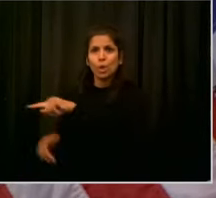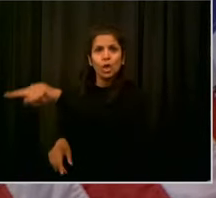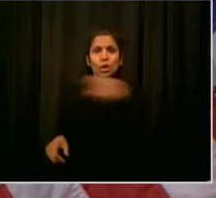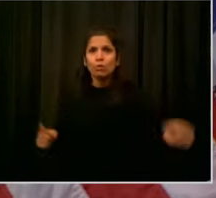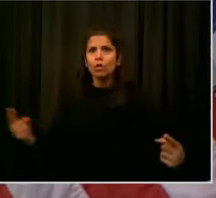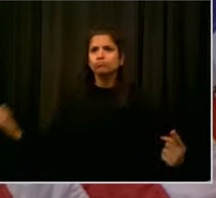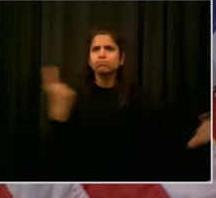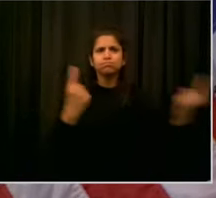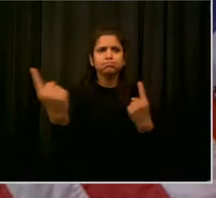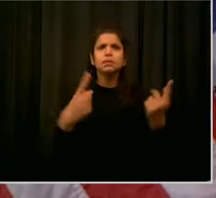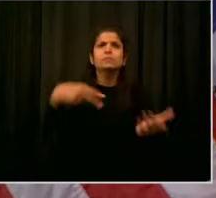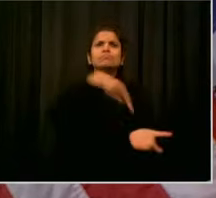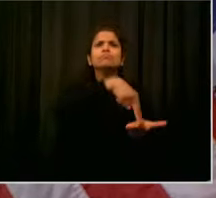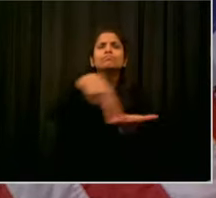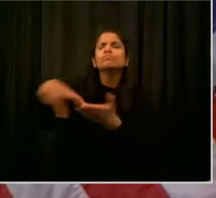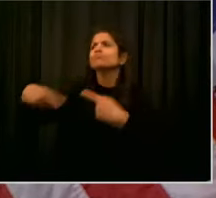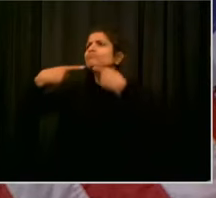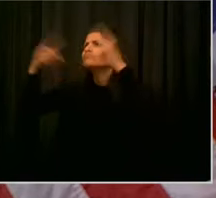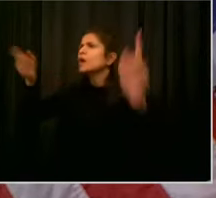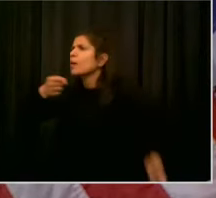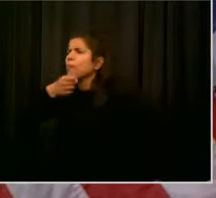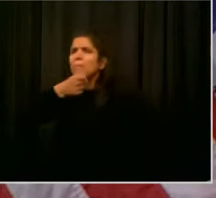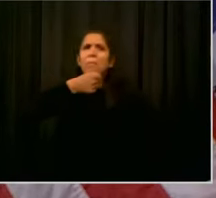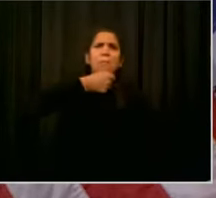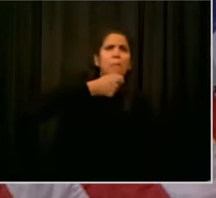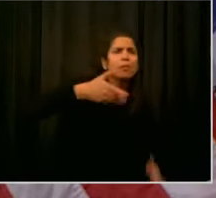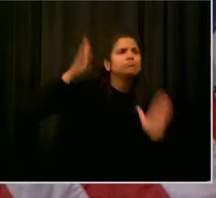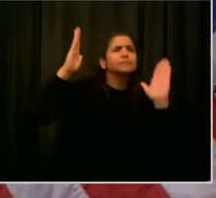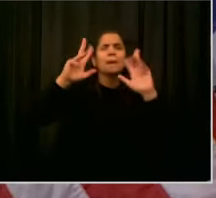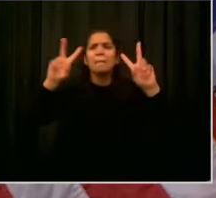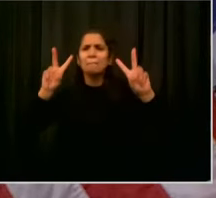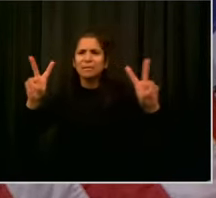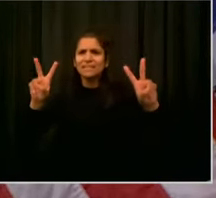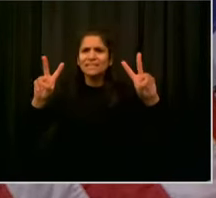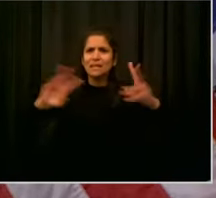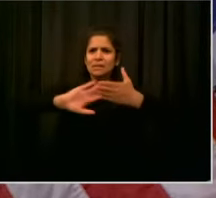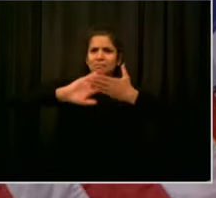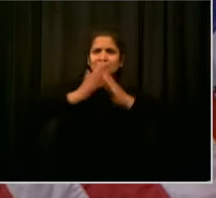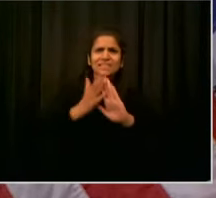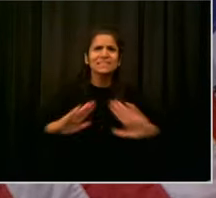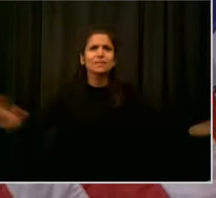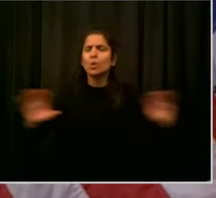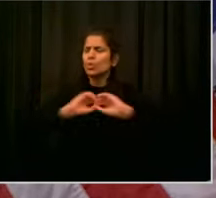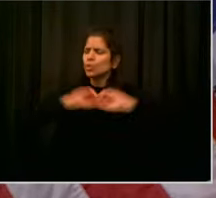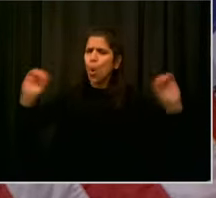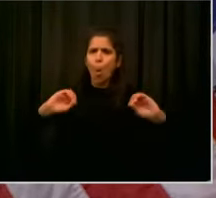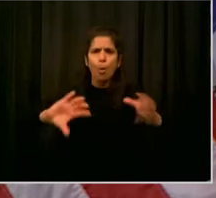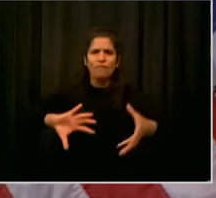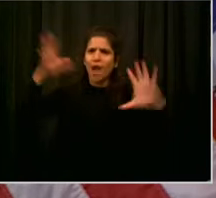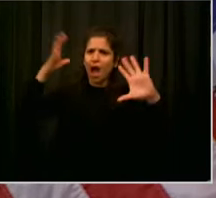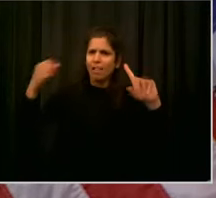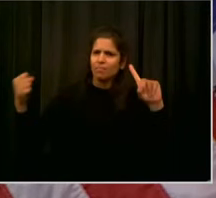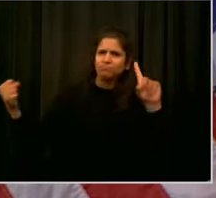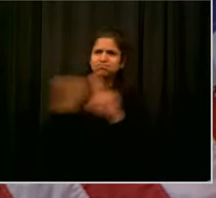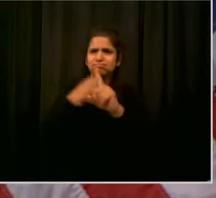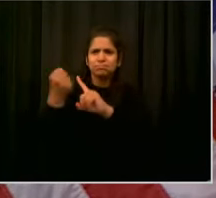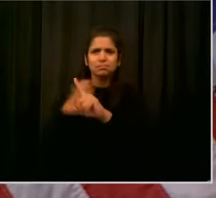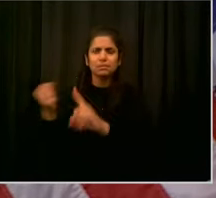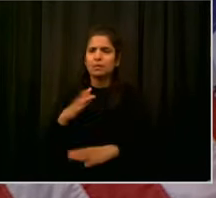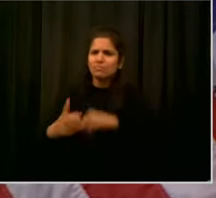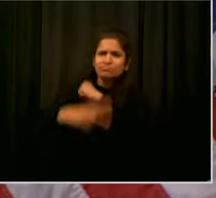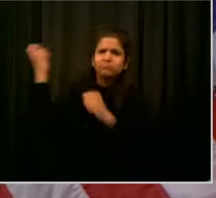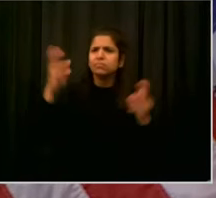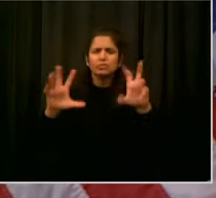who had lost their way, who become change agents, who become peacemakers, mediators, community